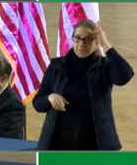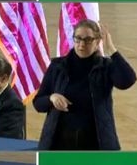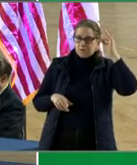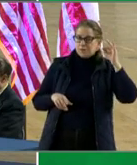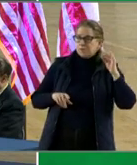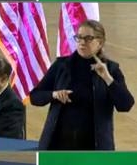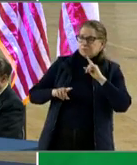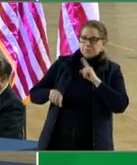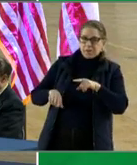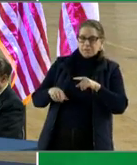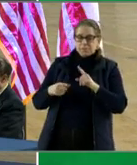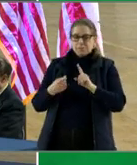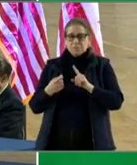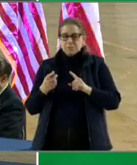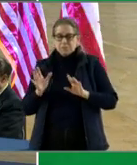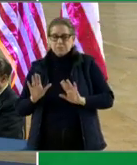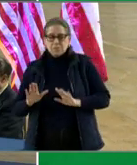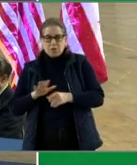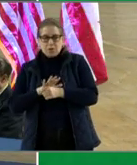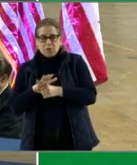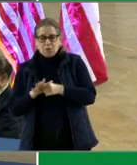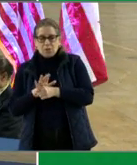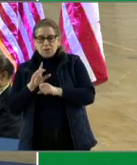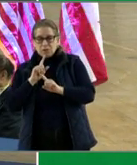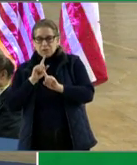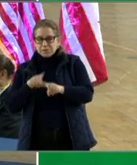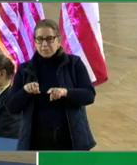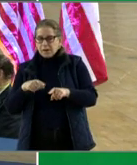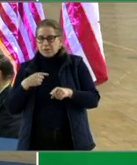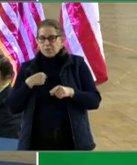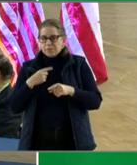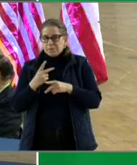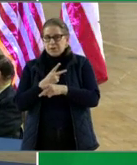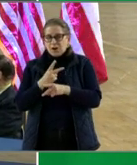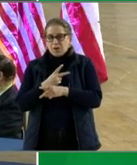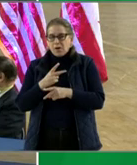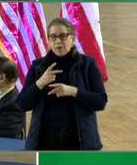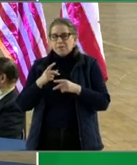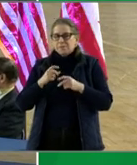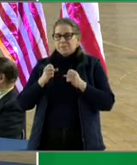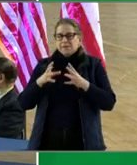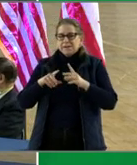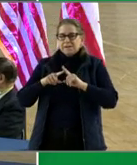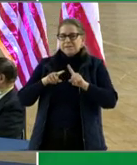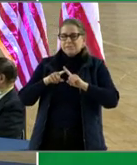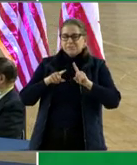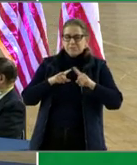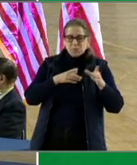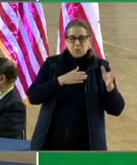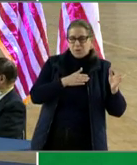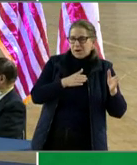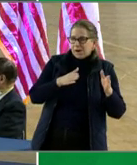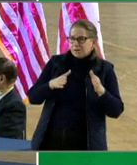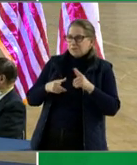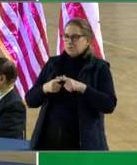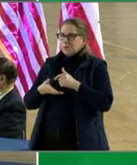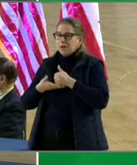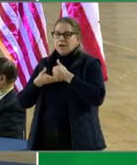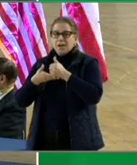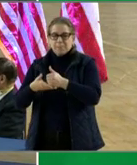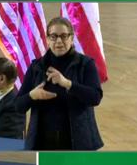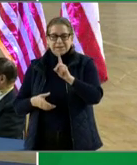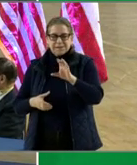we are looking for every way to help DC residents and every way to help